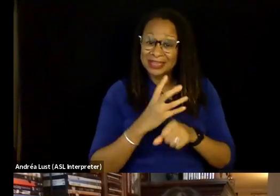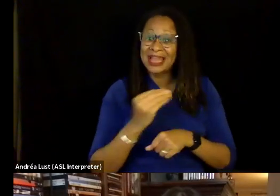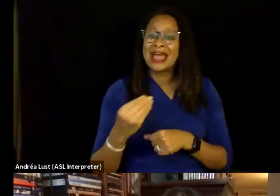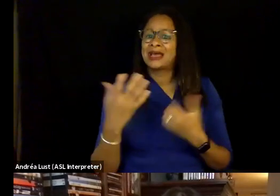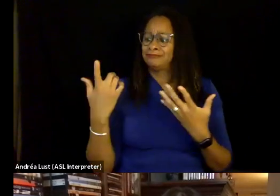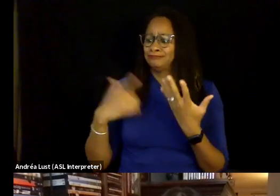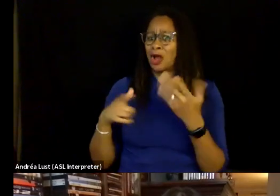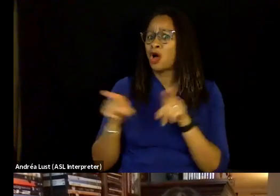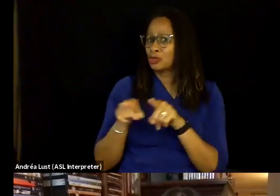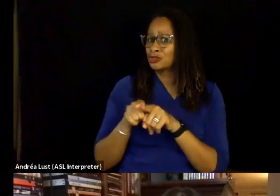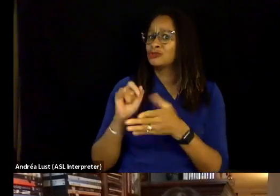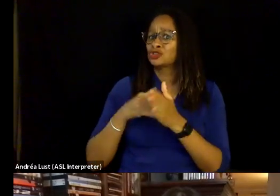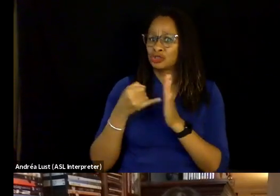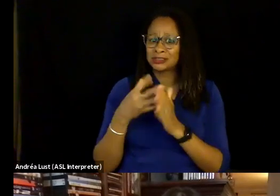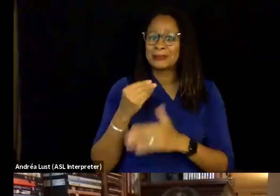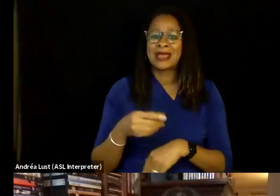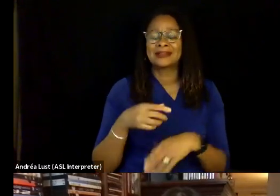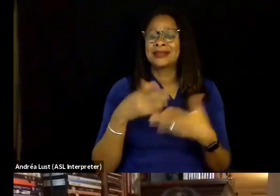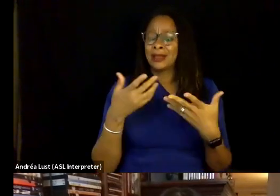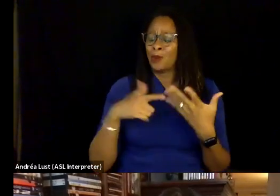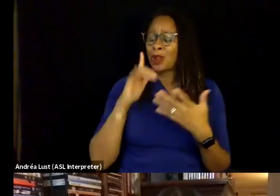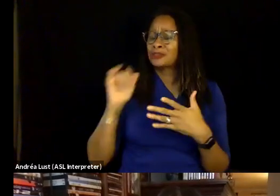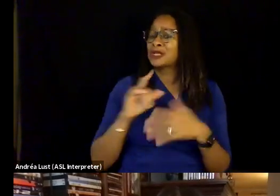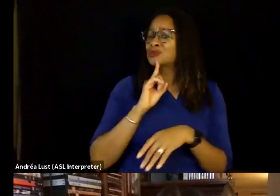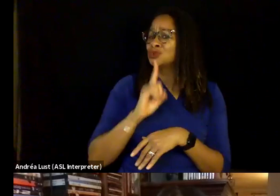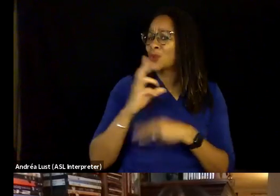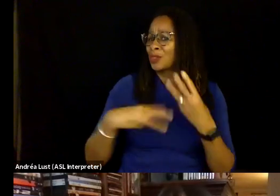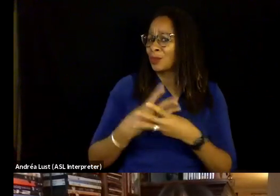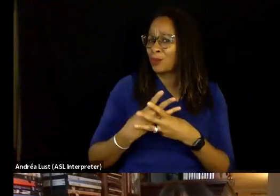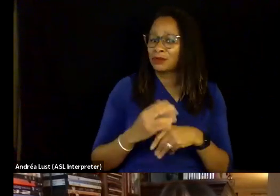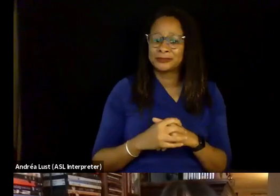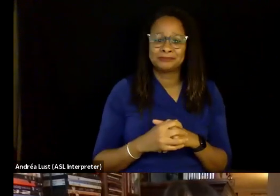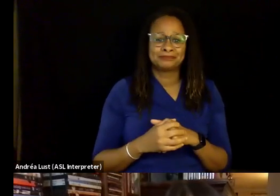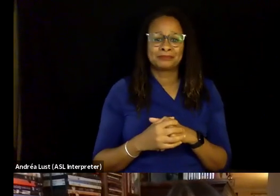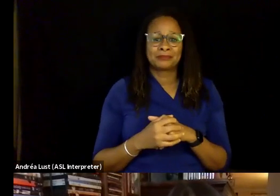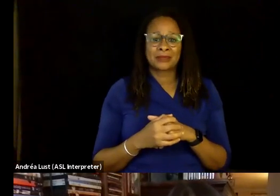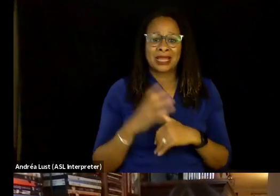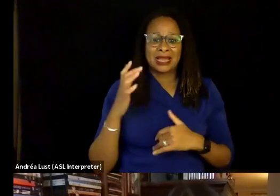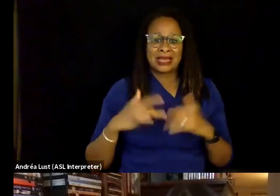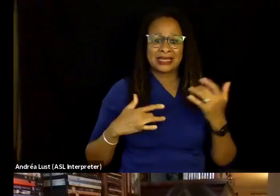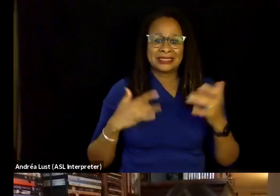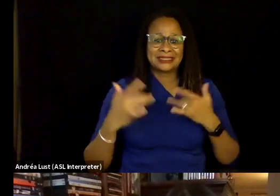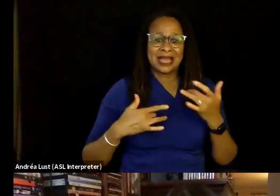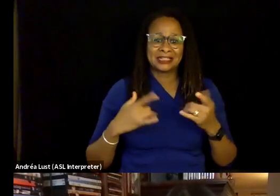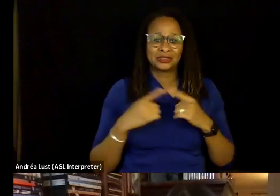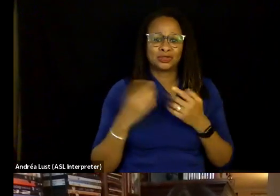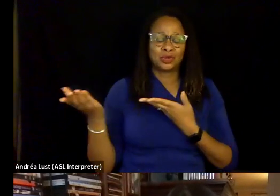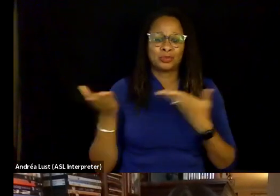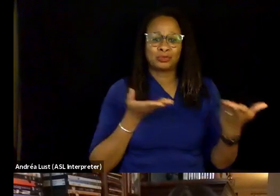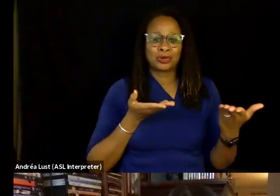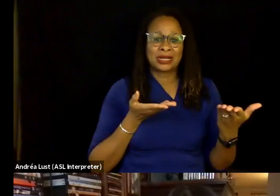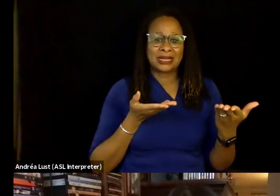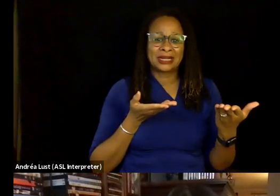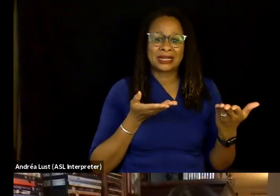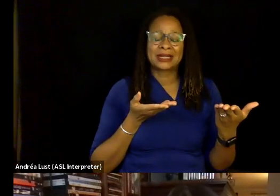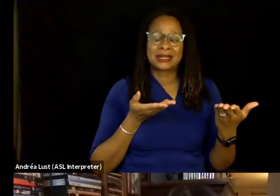journalism and truth in the world. And really, really excited to bring onto the screen our moderator for the